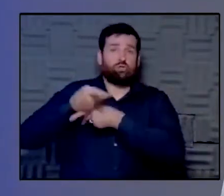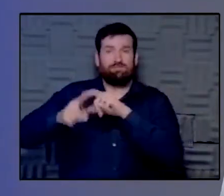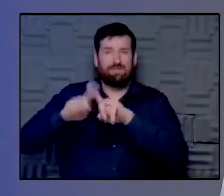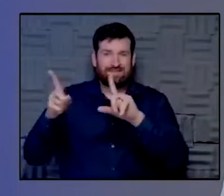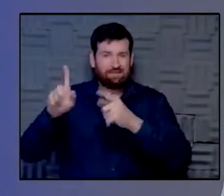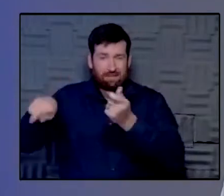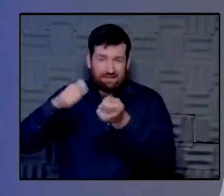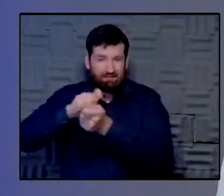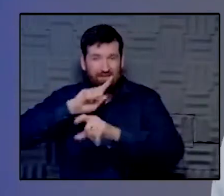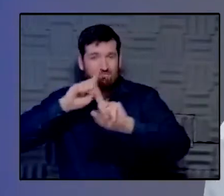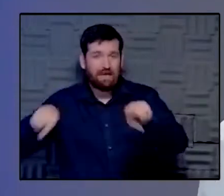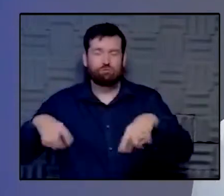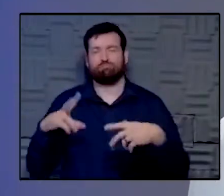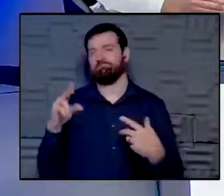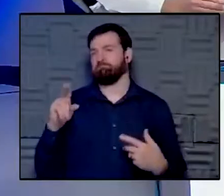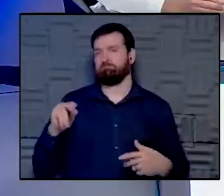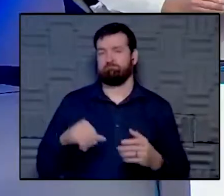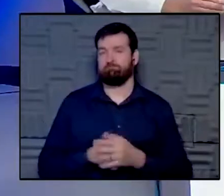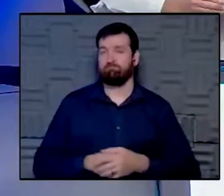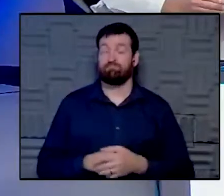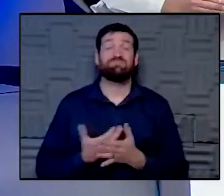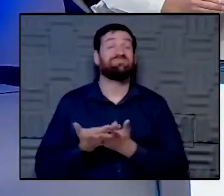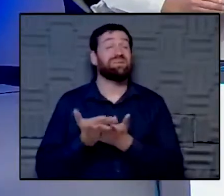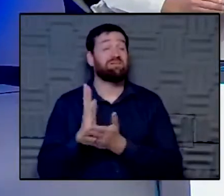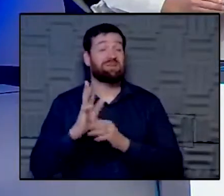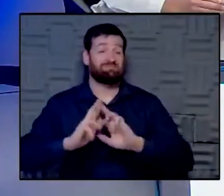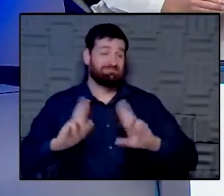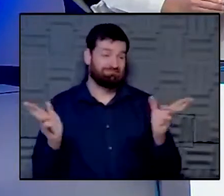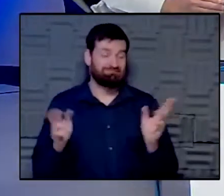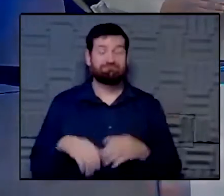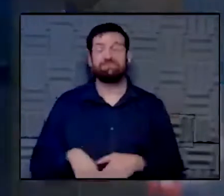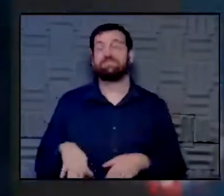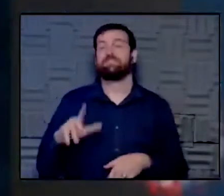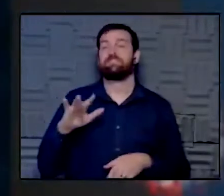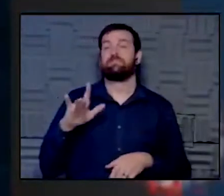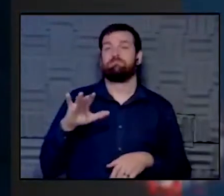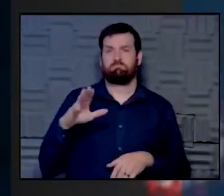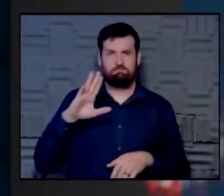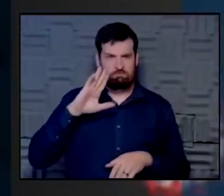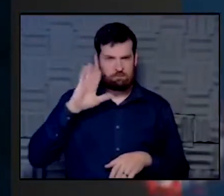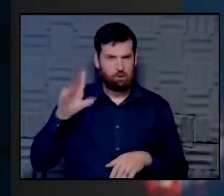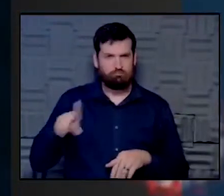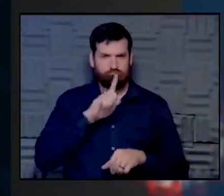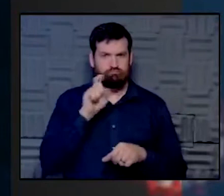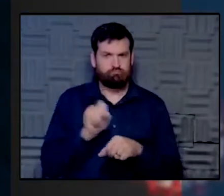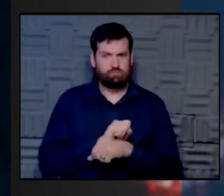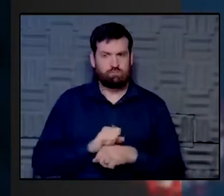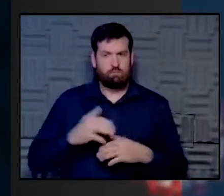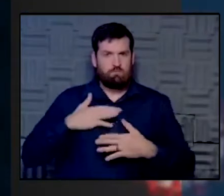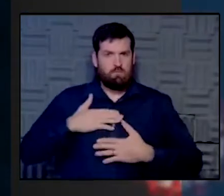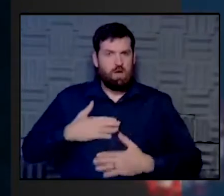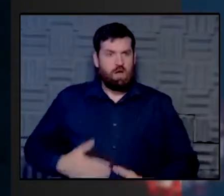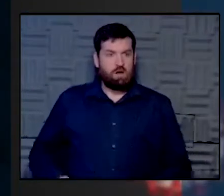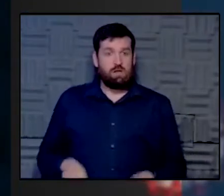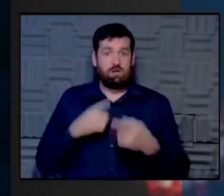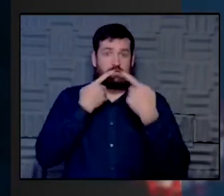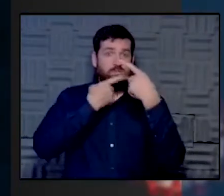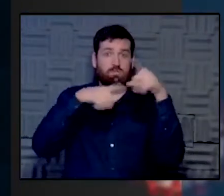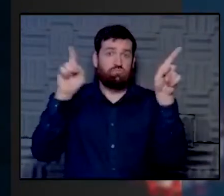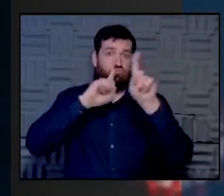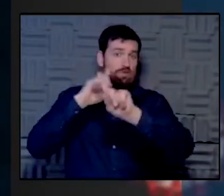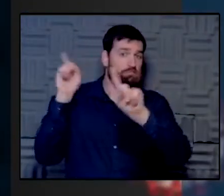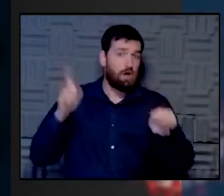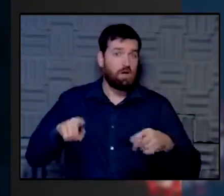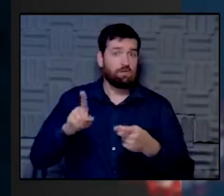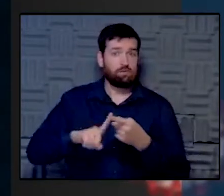black and white guidelines for that. All right. Here we go. Is there a way to know for sure if my body effectively responded to the